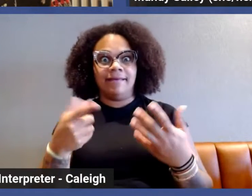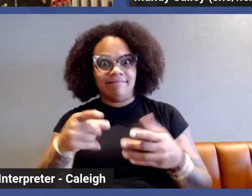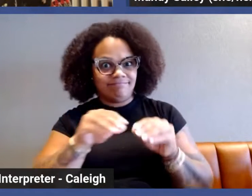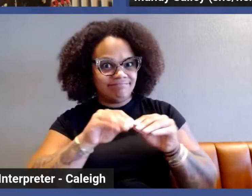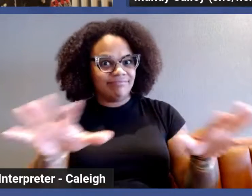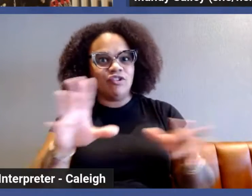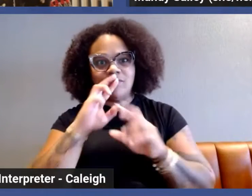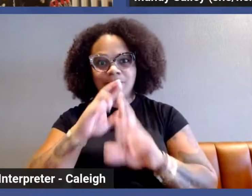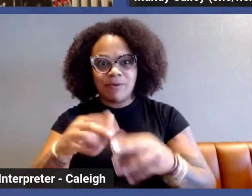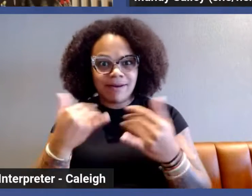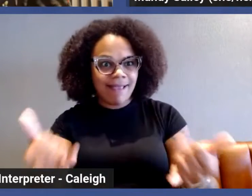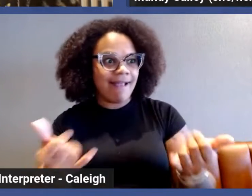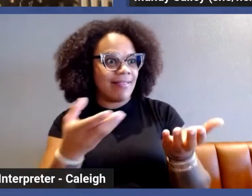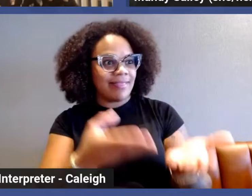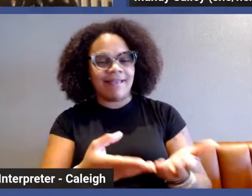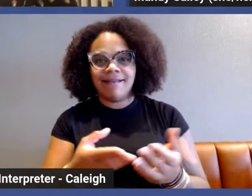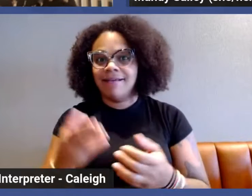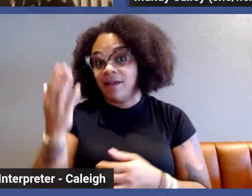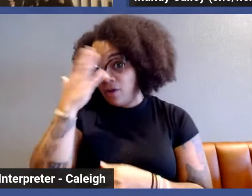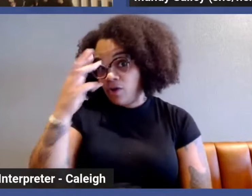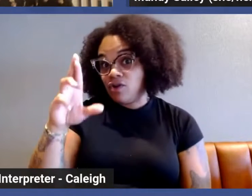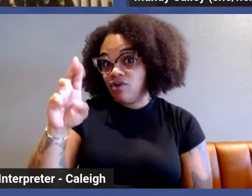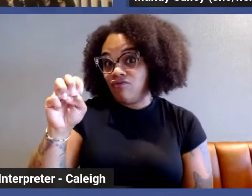has been controversial lately.